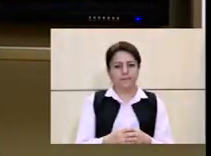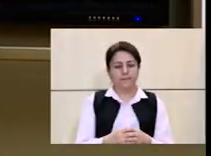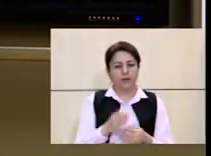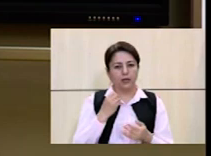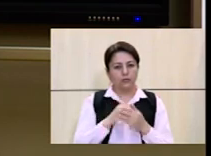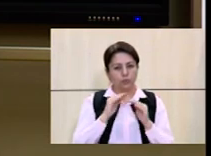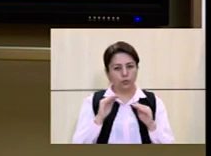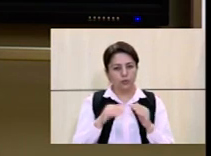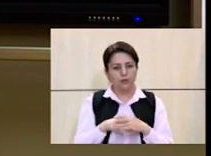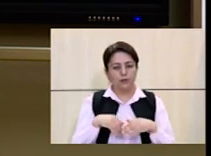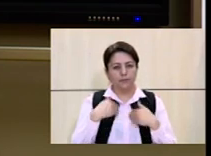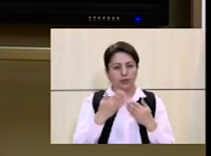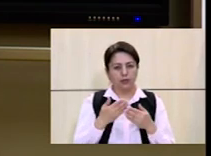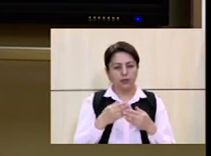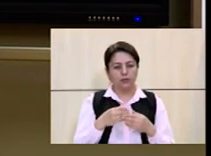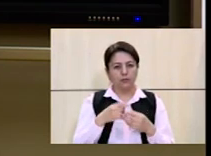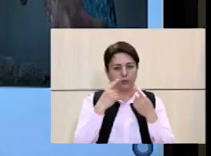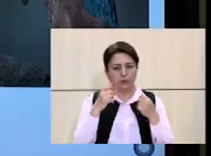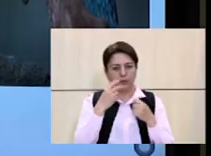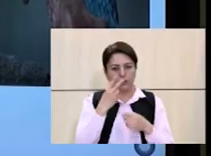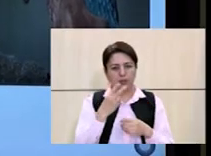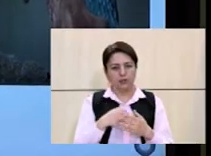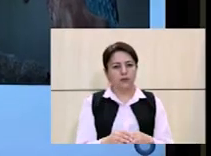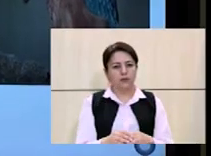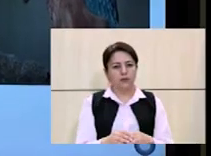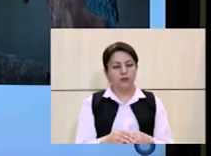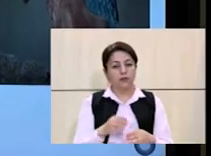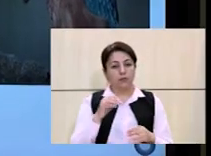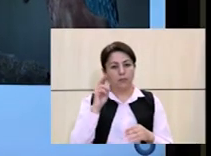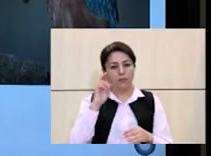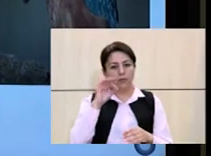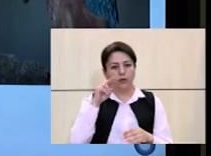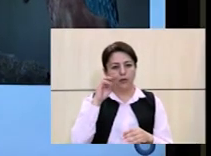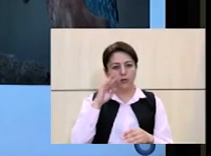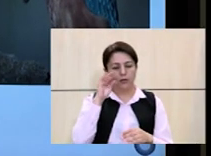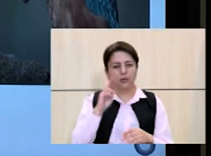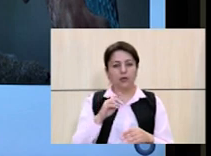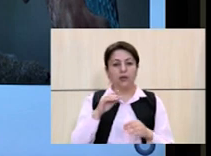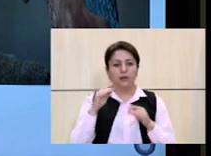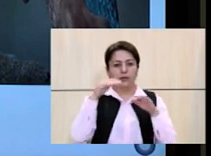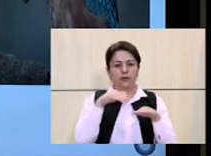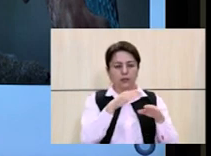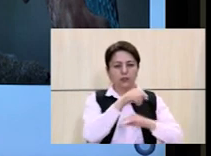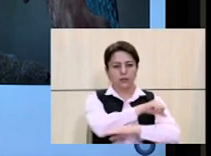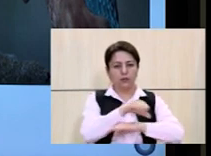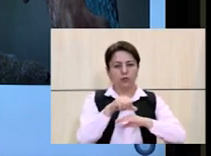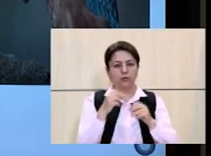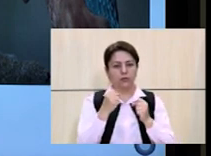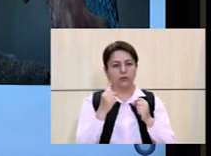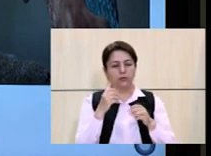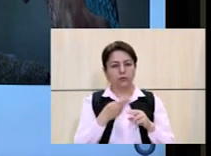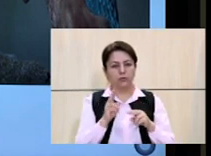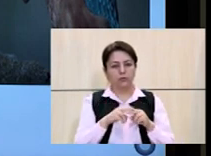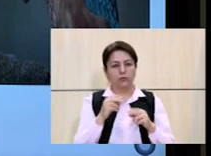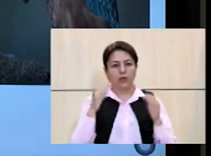Aziz o'quvchilar, quyidagi ma'lumotga e'tibor qaratishingizni xohlardim. Boltiq dengizi qirg'oqlarini mustahkamlash uchun katta